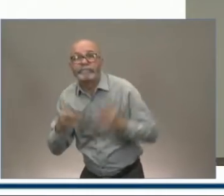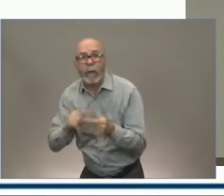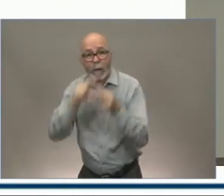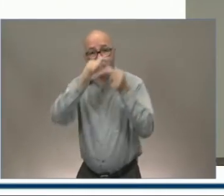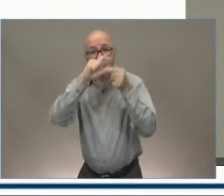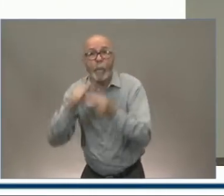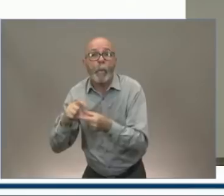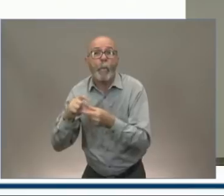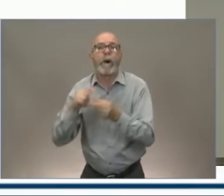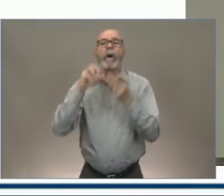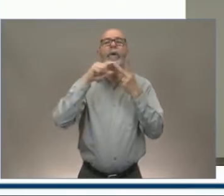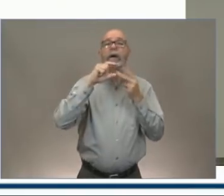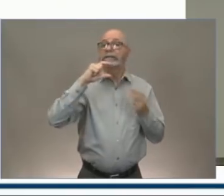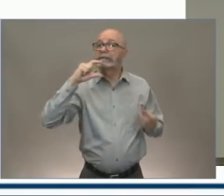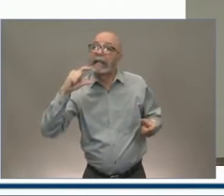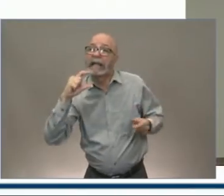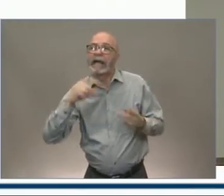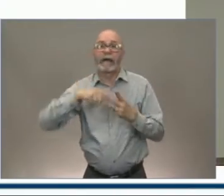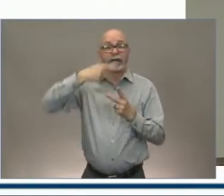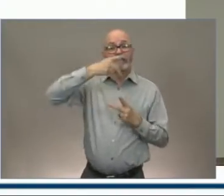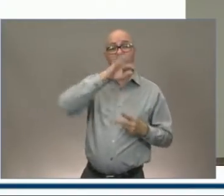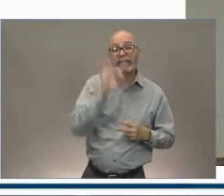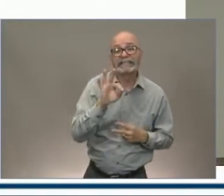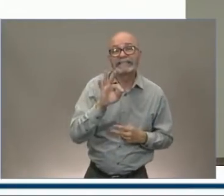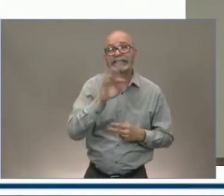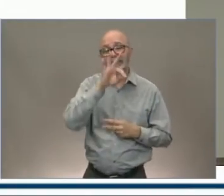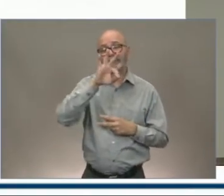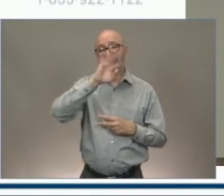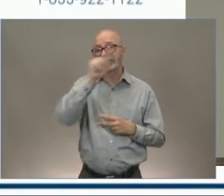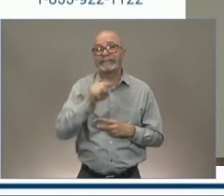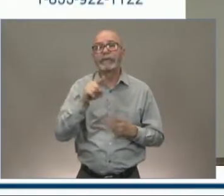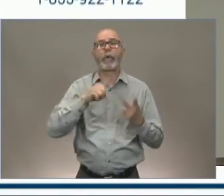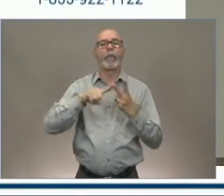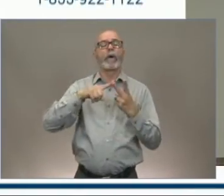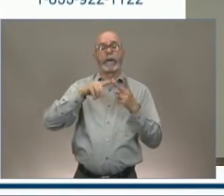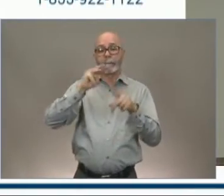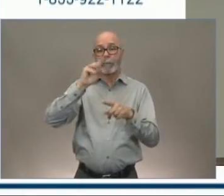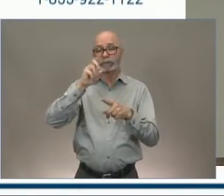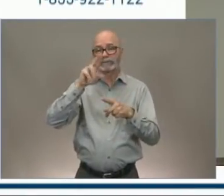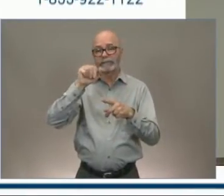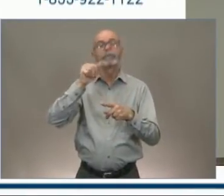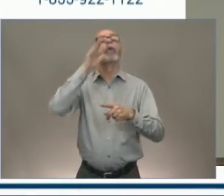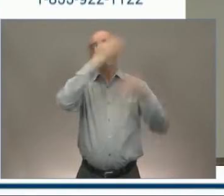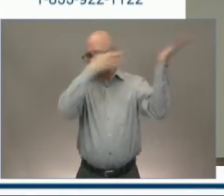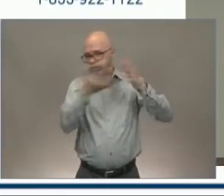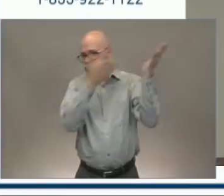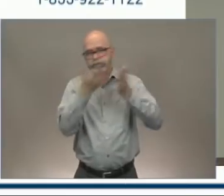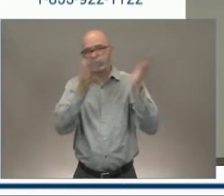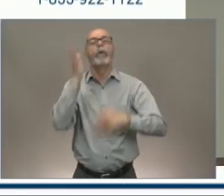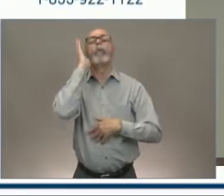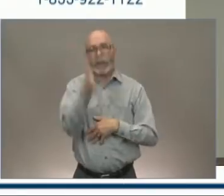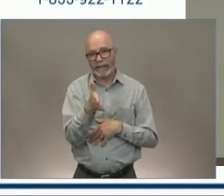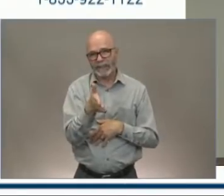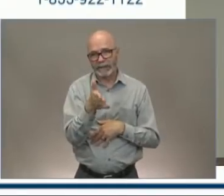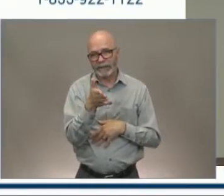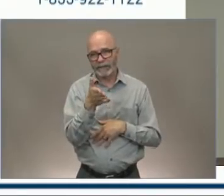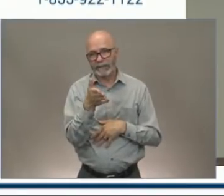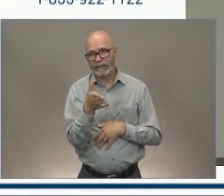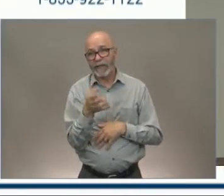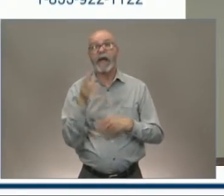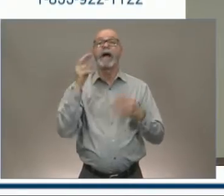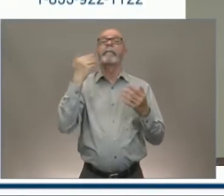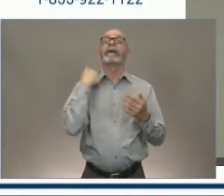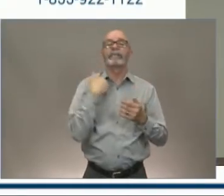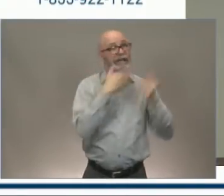Moderna vaccines it will be significantly increased, that will mean we don't need to hold back the second dose and can get